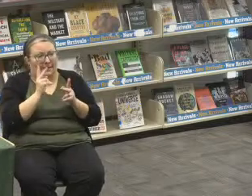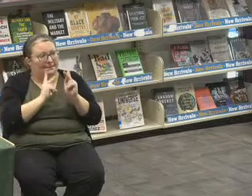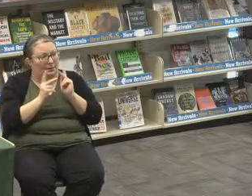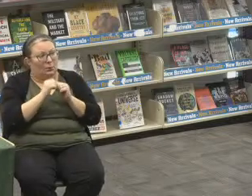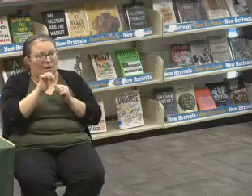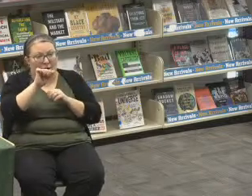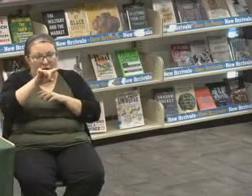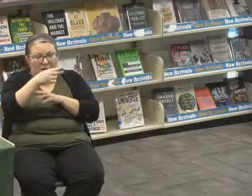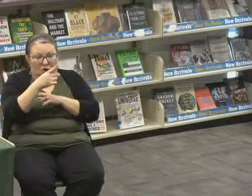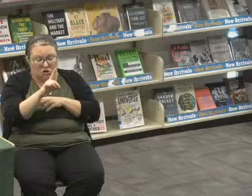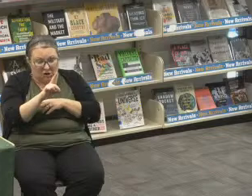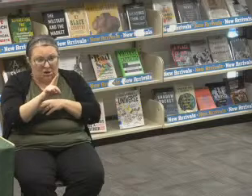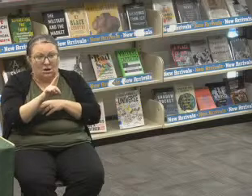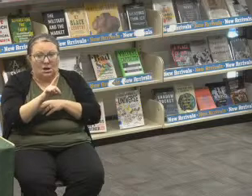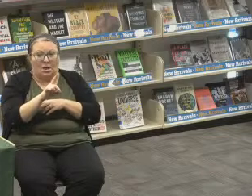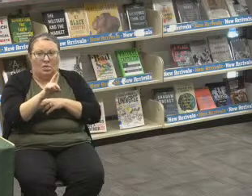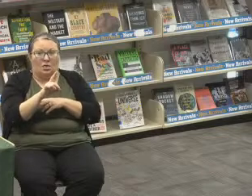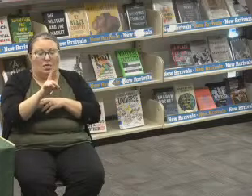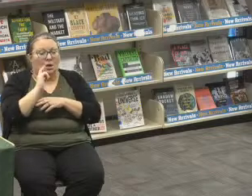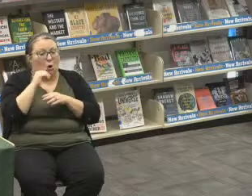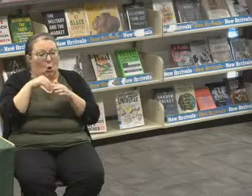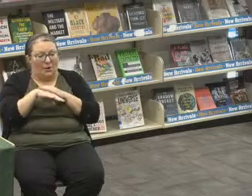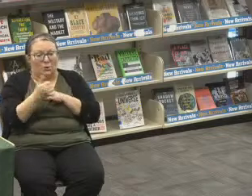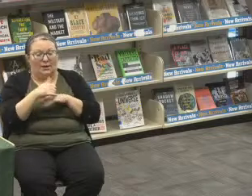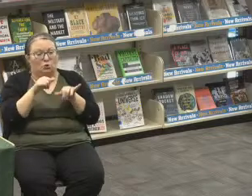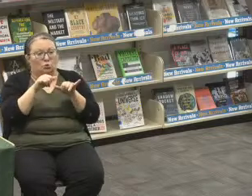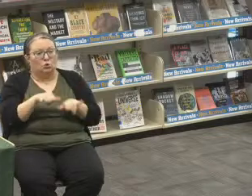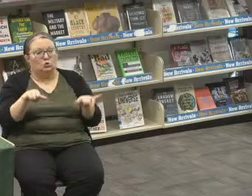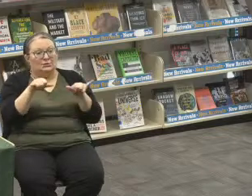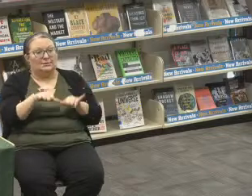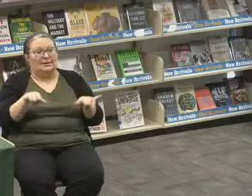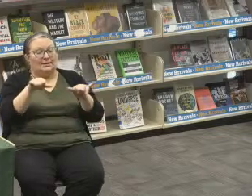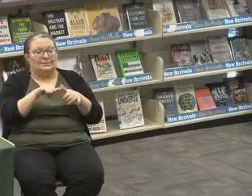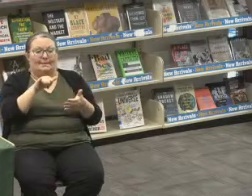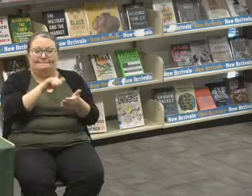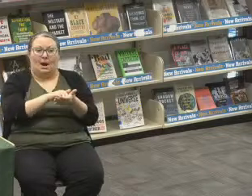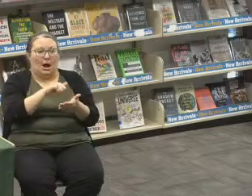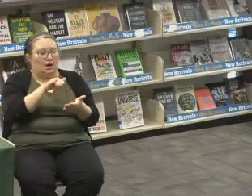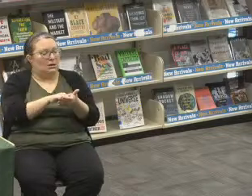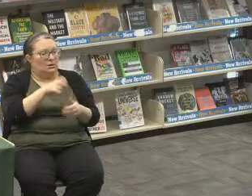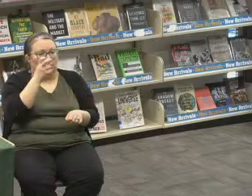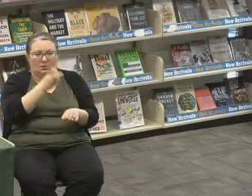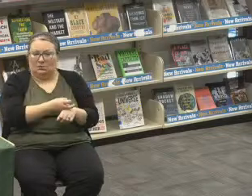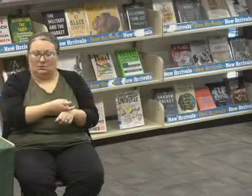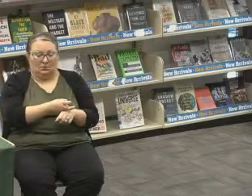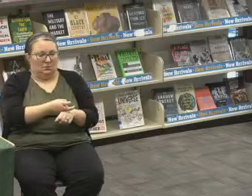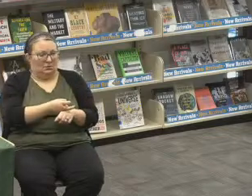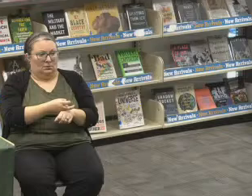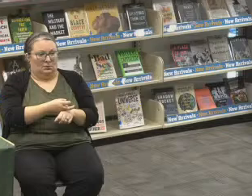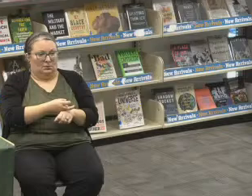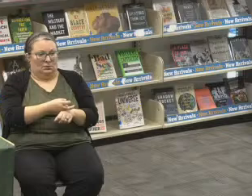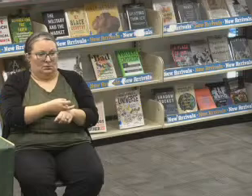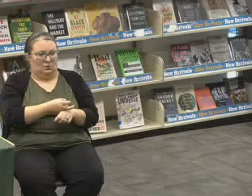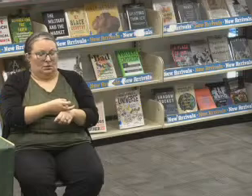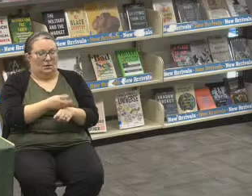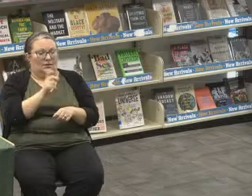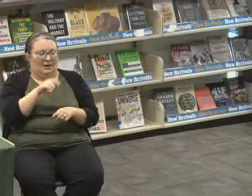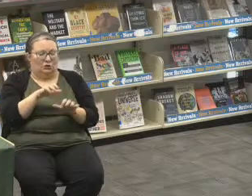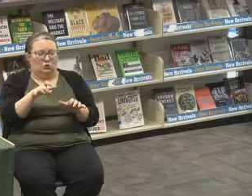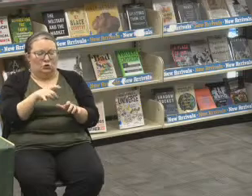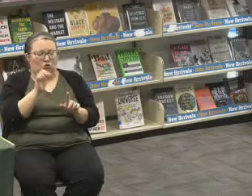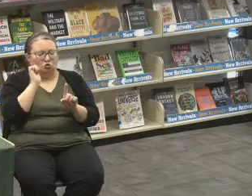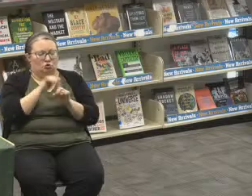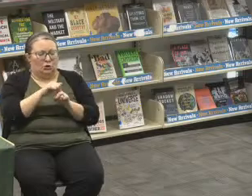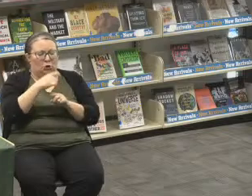with ADHD that they find just coming into any sort of routine whatsoever is impossibly difficult. And what they've got to almost do is trick